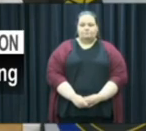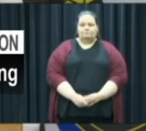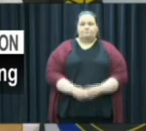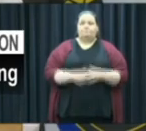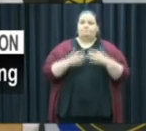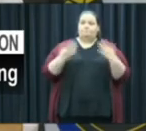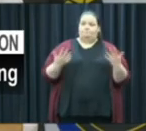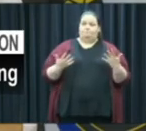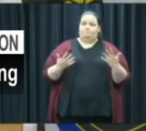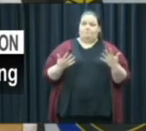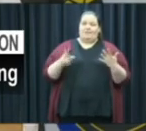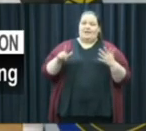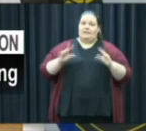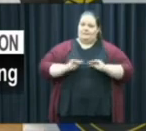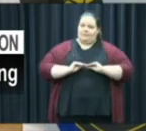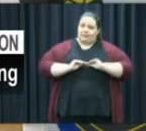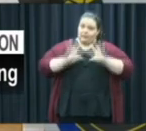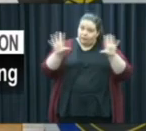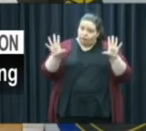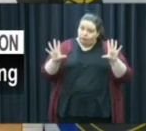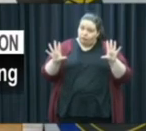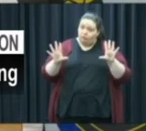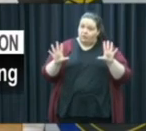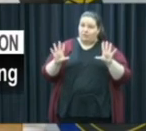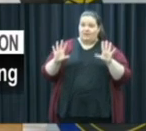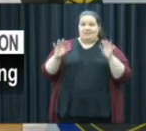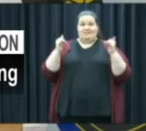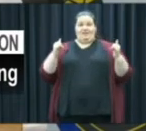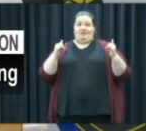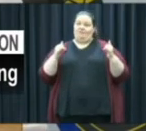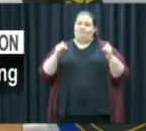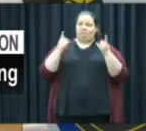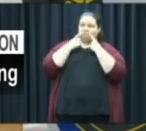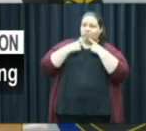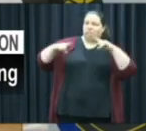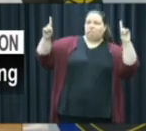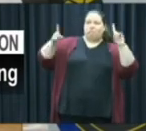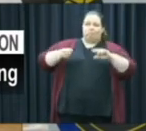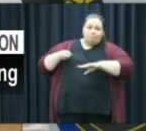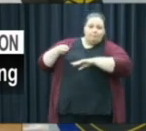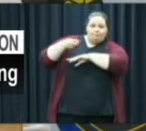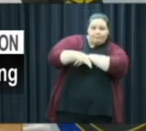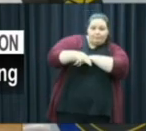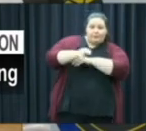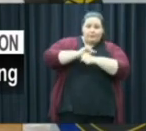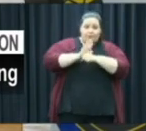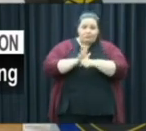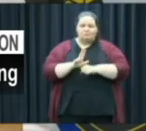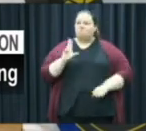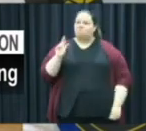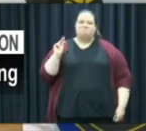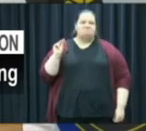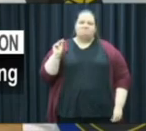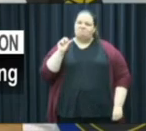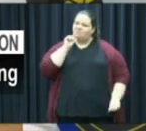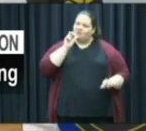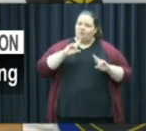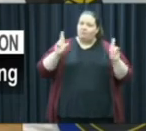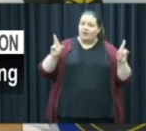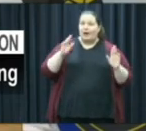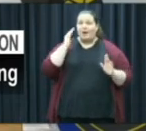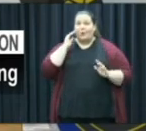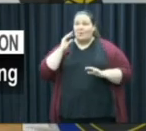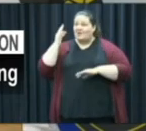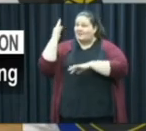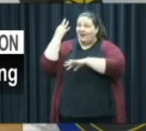be clear. We are nowhere near ready to declare victory over the COVID-19 virus. As heartening as it is to